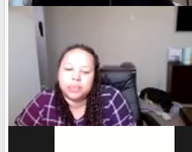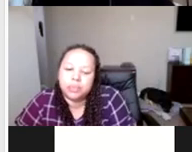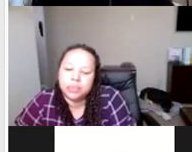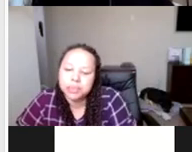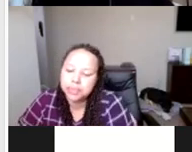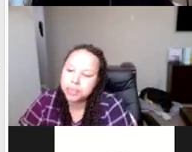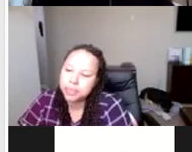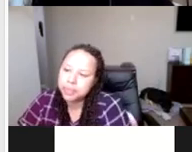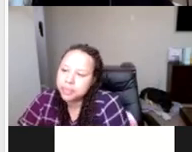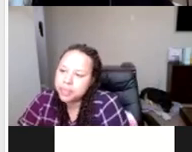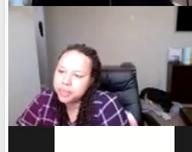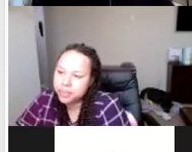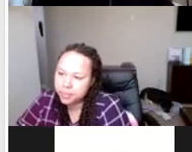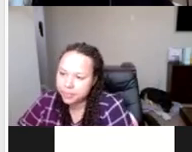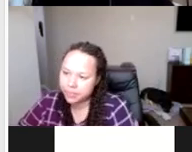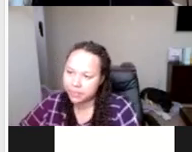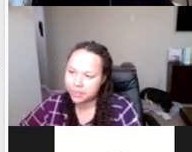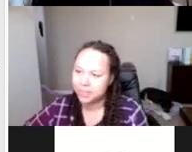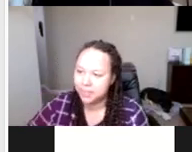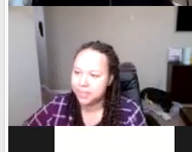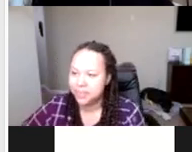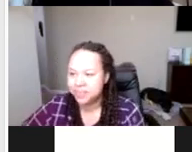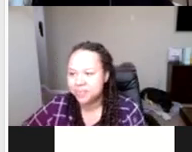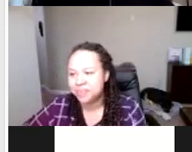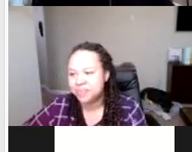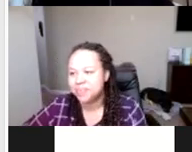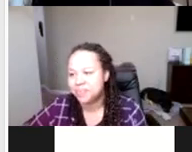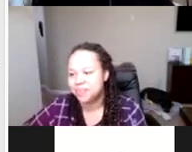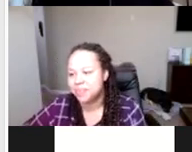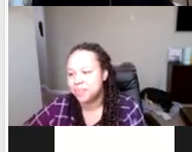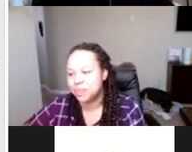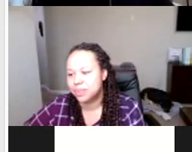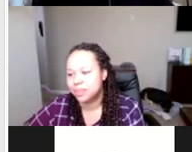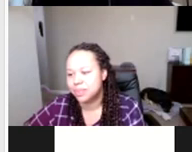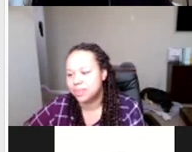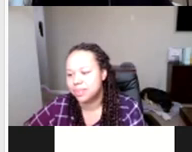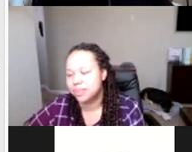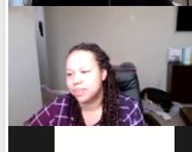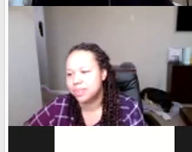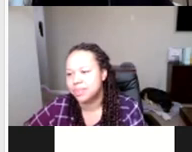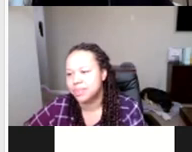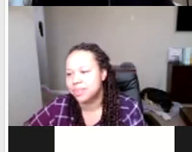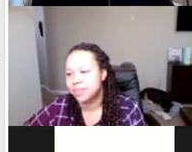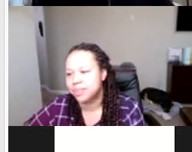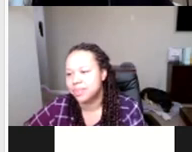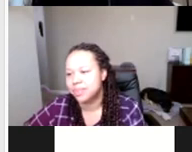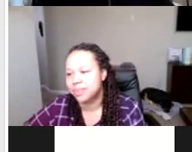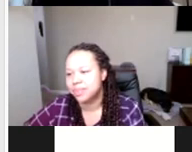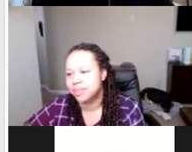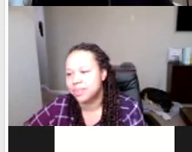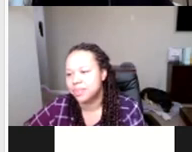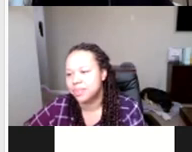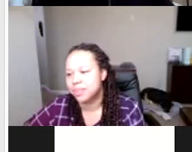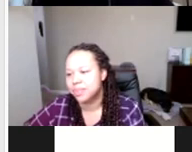work. And even though I can put in 60-hour work weeks, it really feels like I am just literally able to come to work to be an